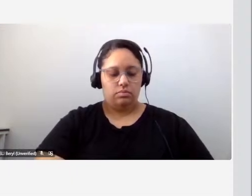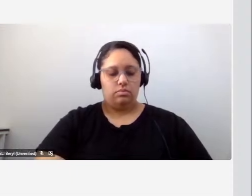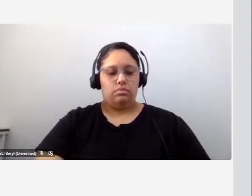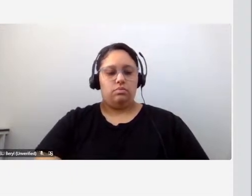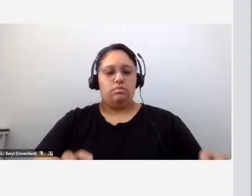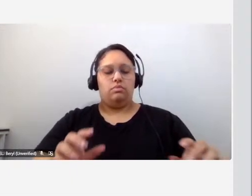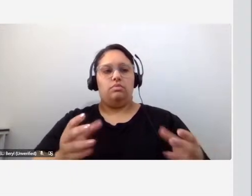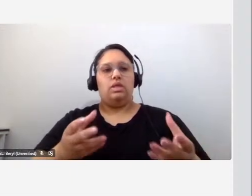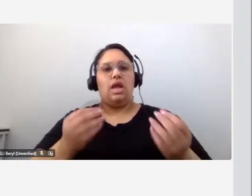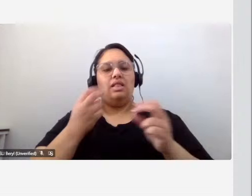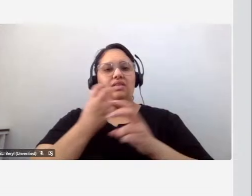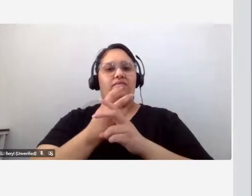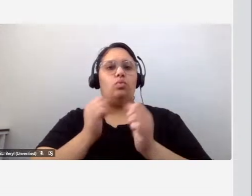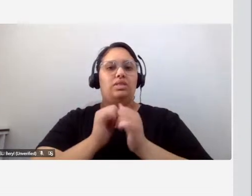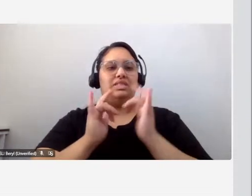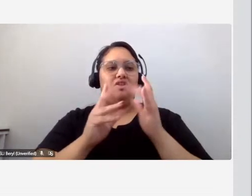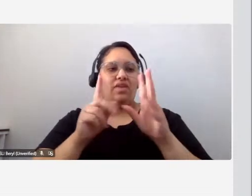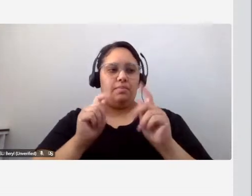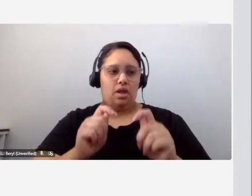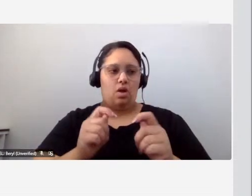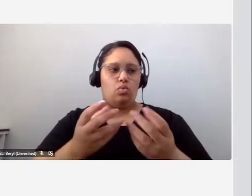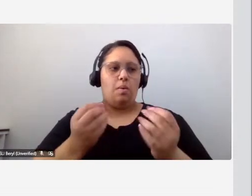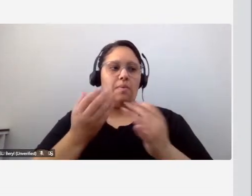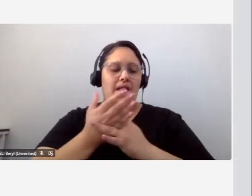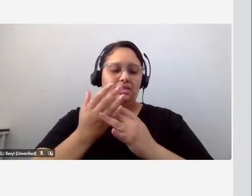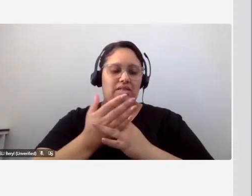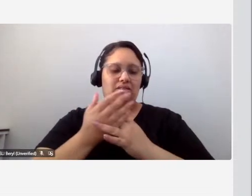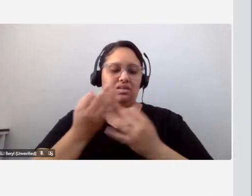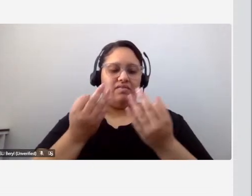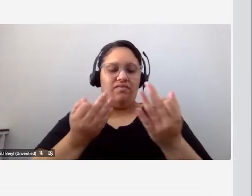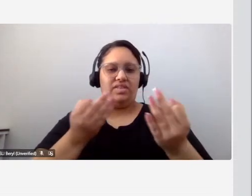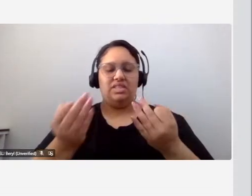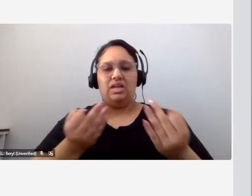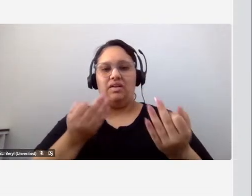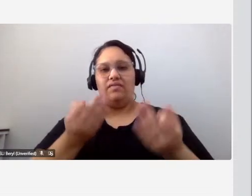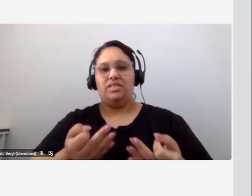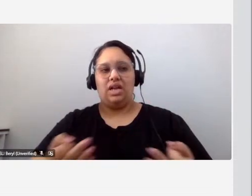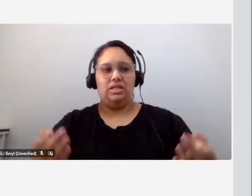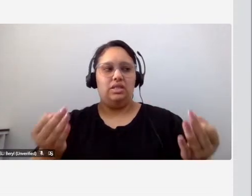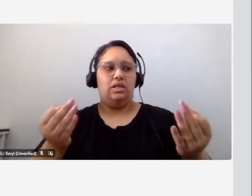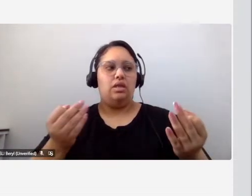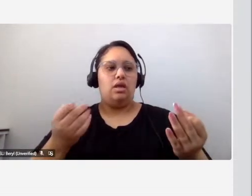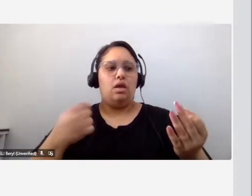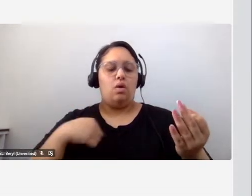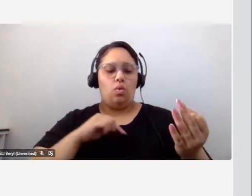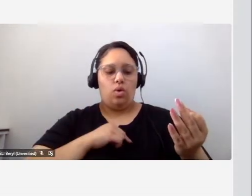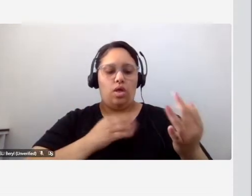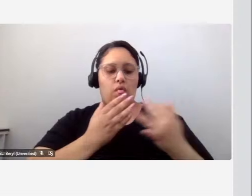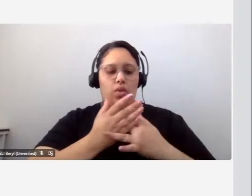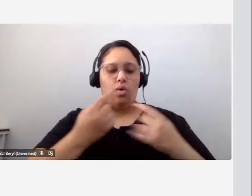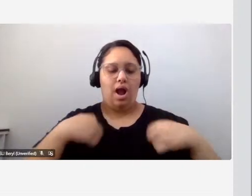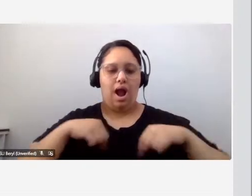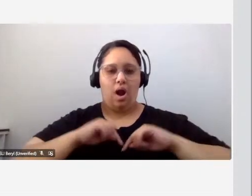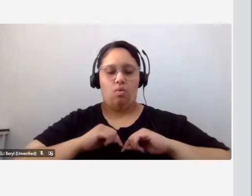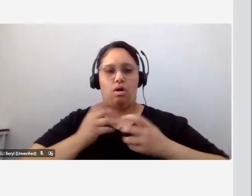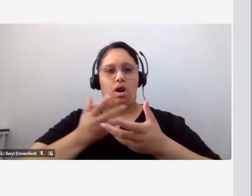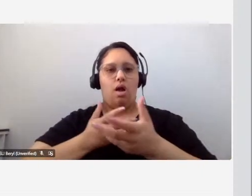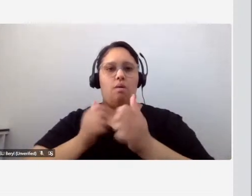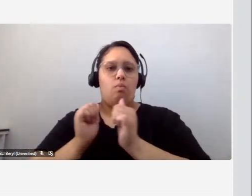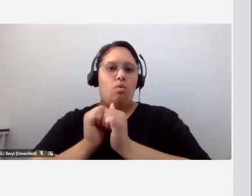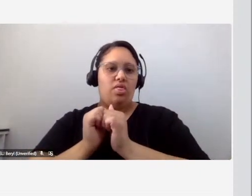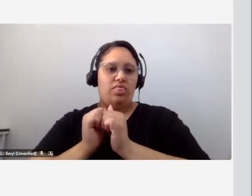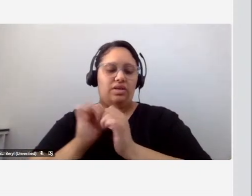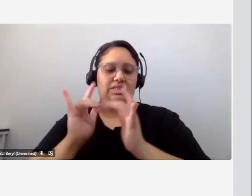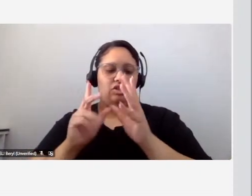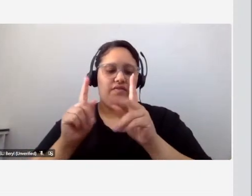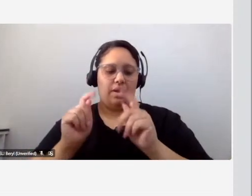the city of Cape Town to access facilities, and we through our interaction with the